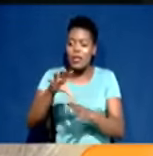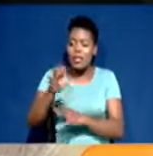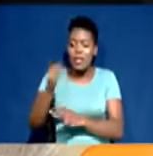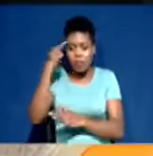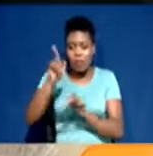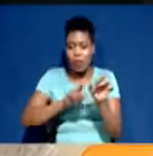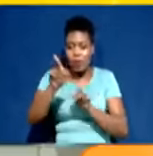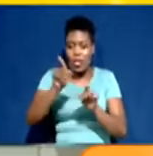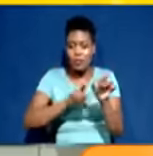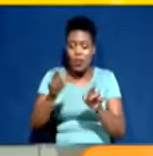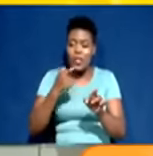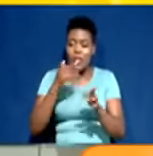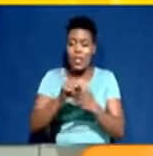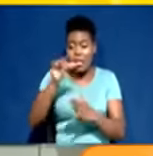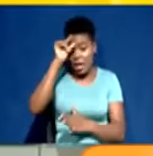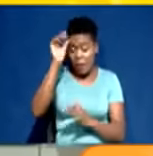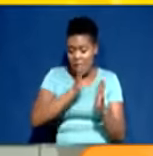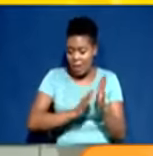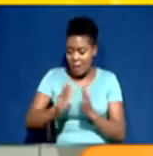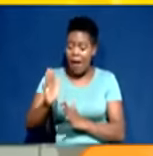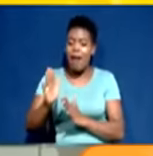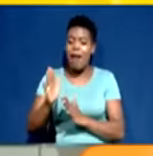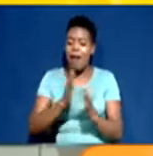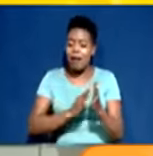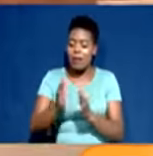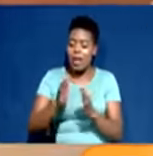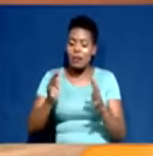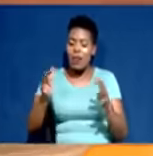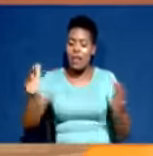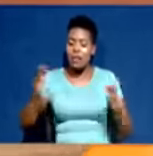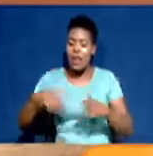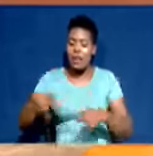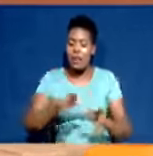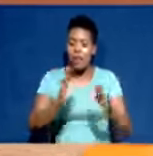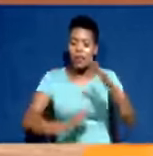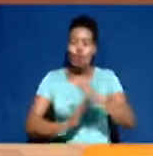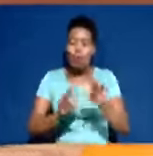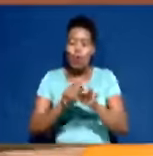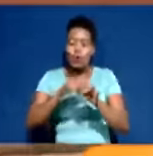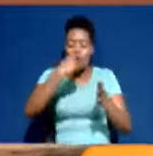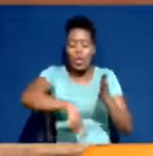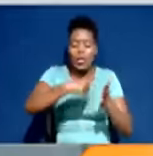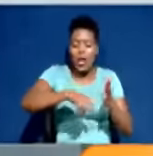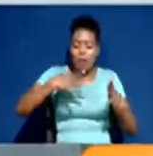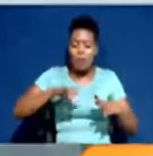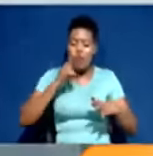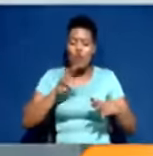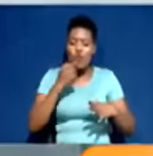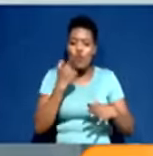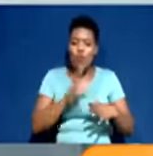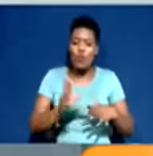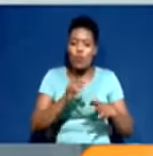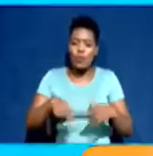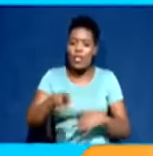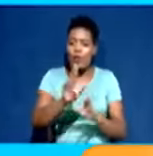Kipchumba Murkomen says the government plans to not only expand major roads, but to also charge road users for using